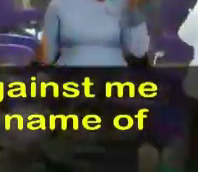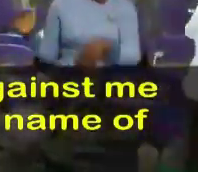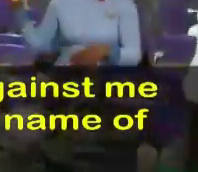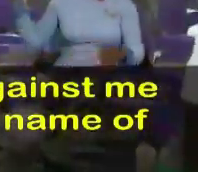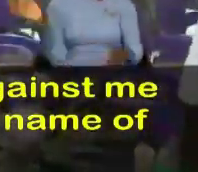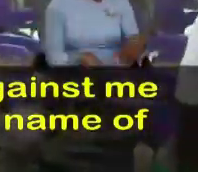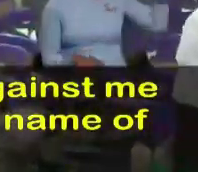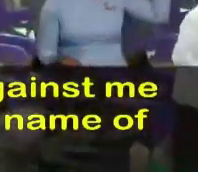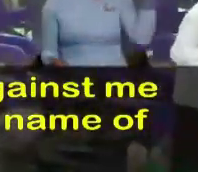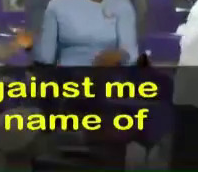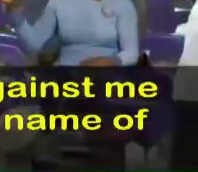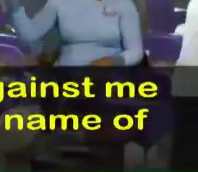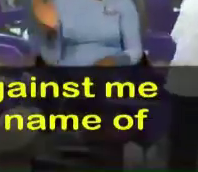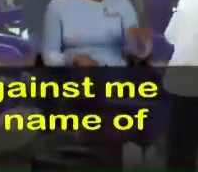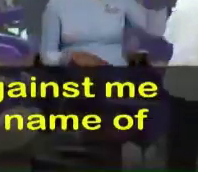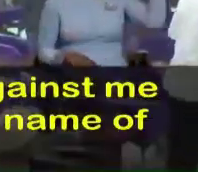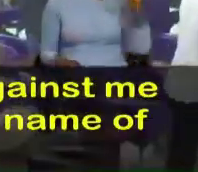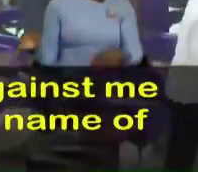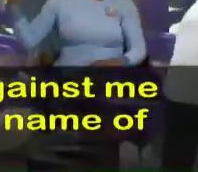Benny.